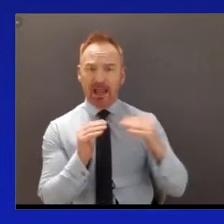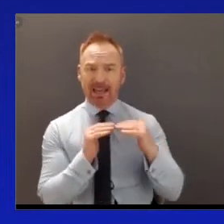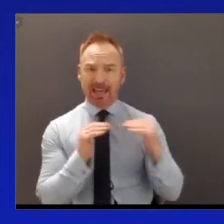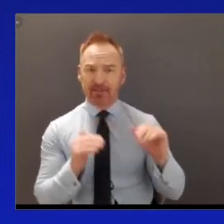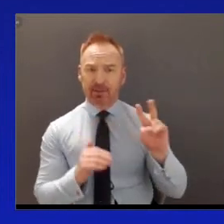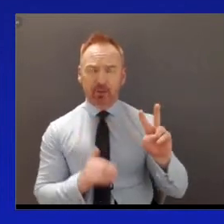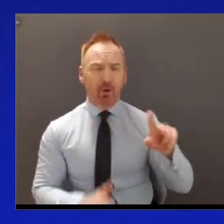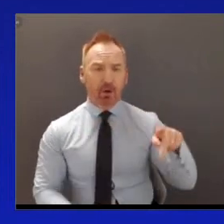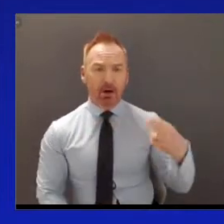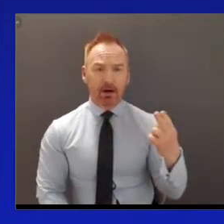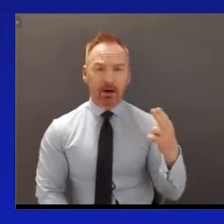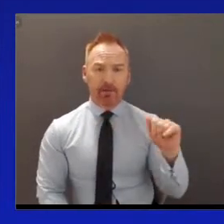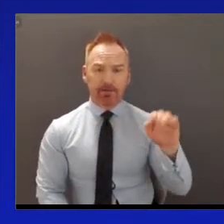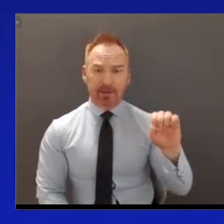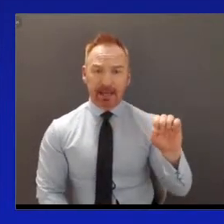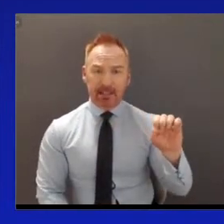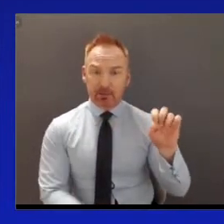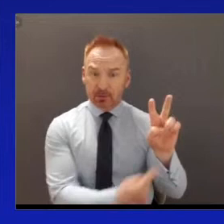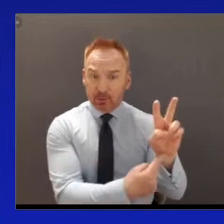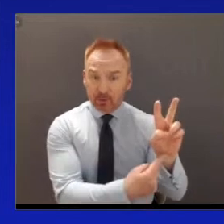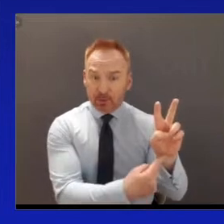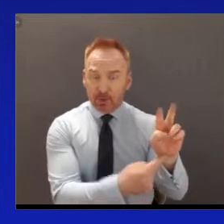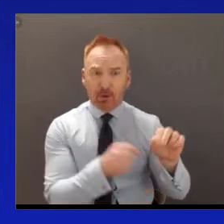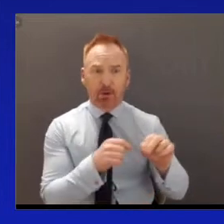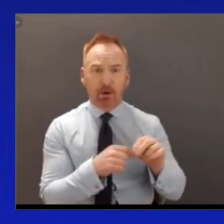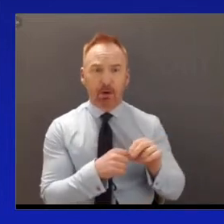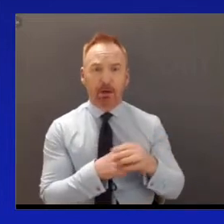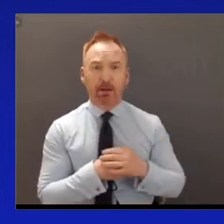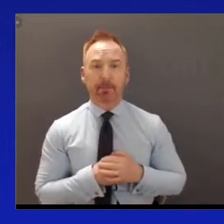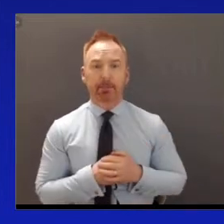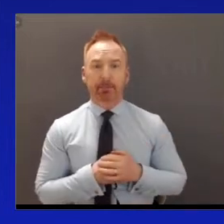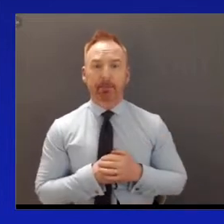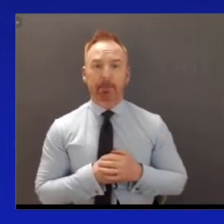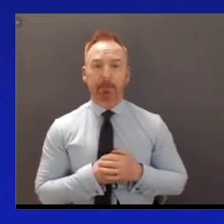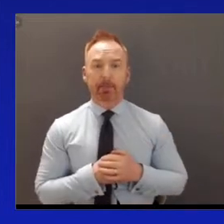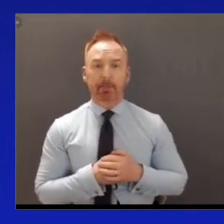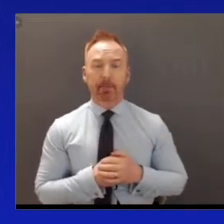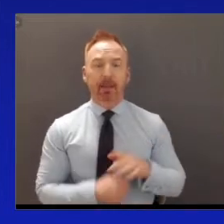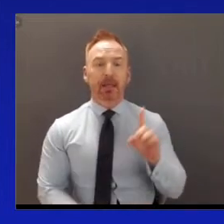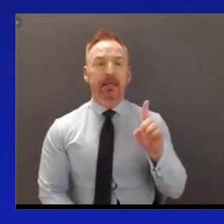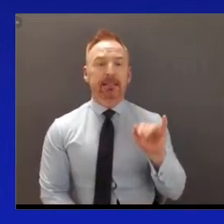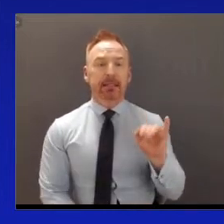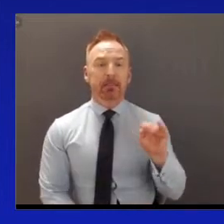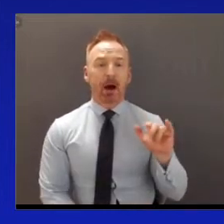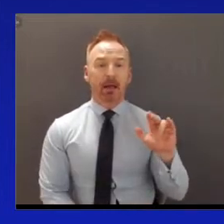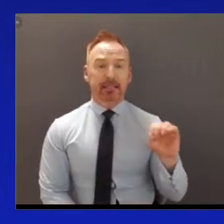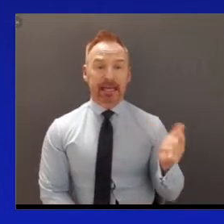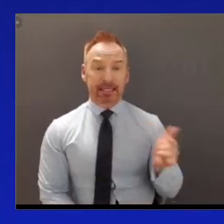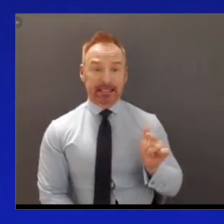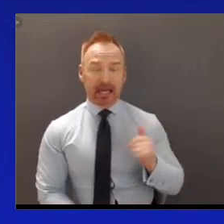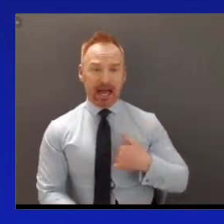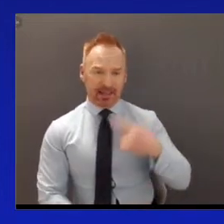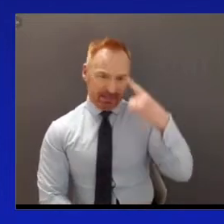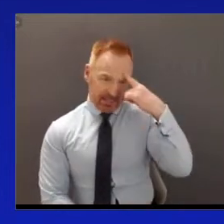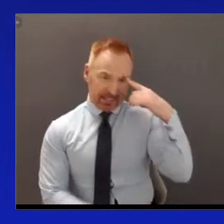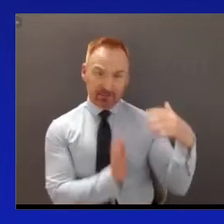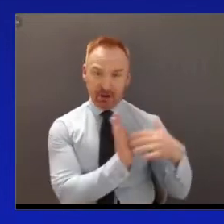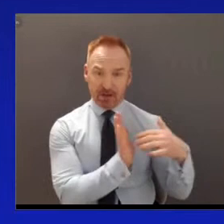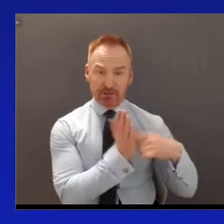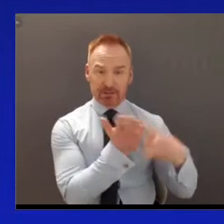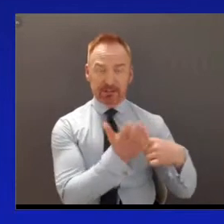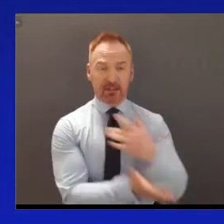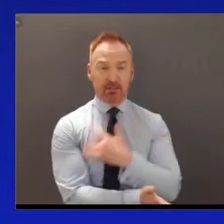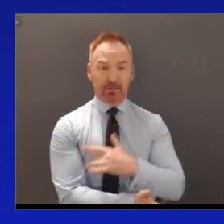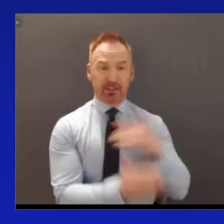it? Or are they further down the chain? I believe that, and again, as Dr. Etches said, there's still work being done at the provincial level, but